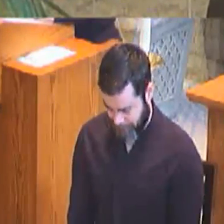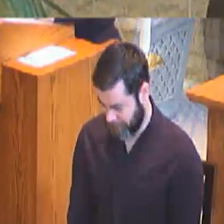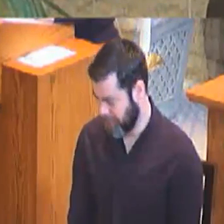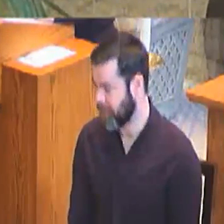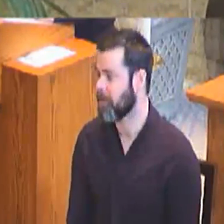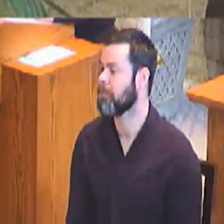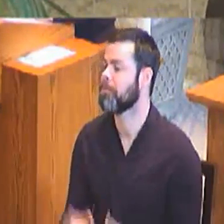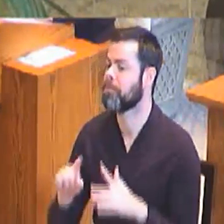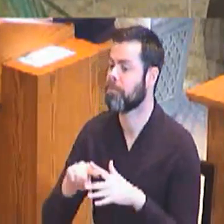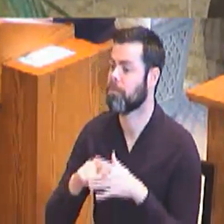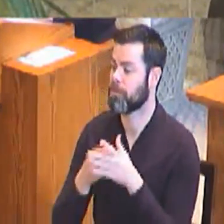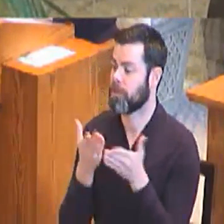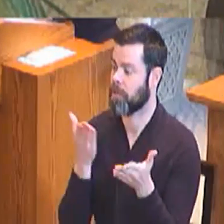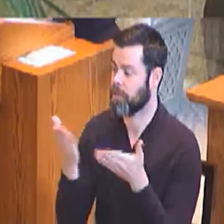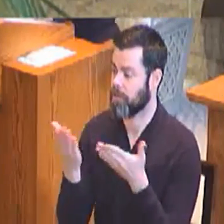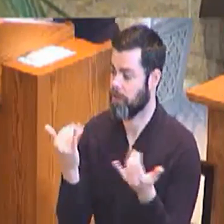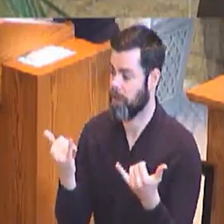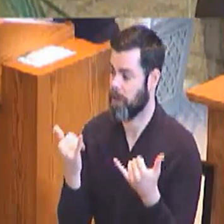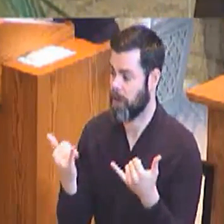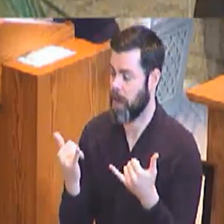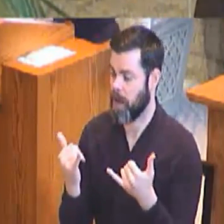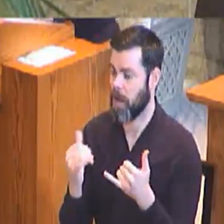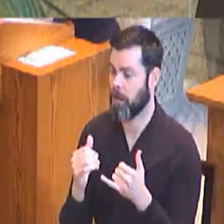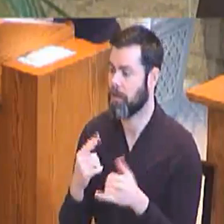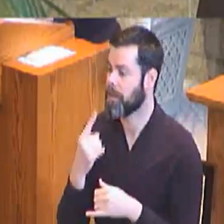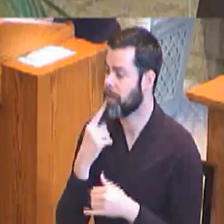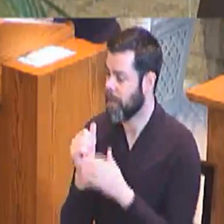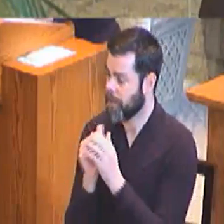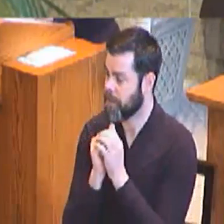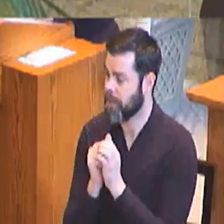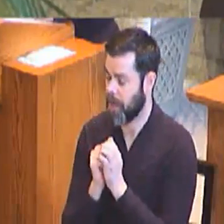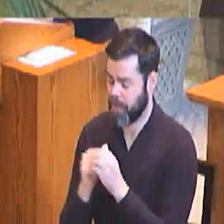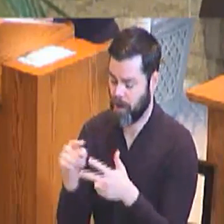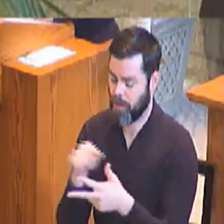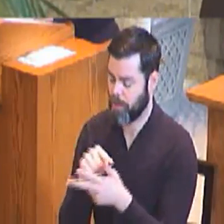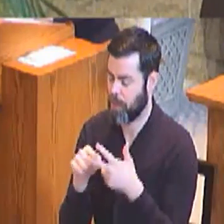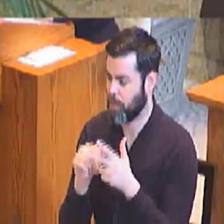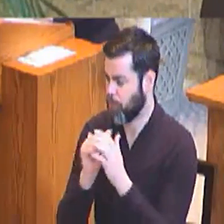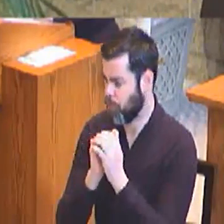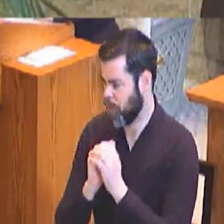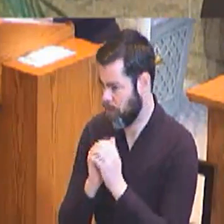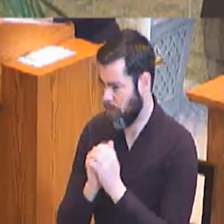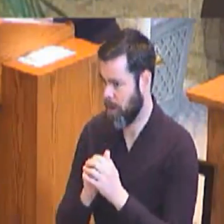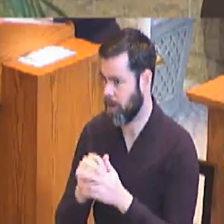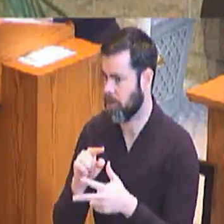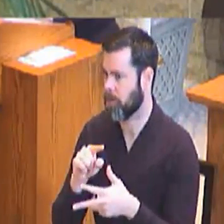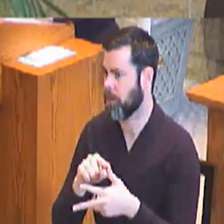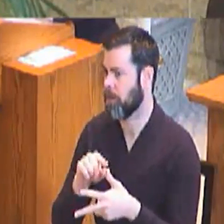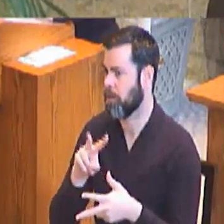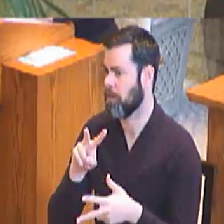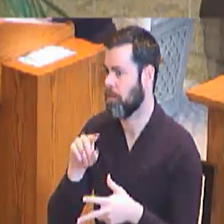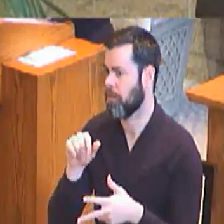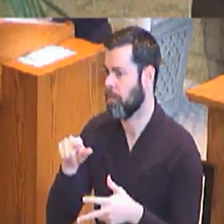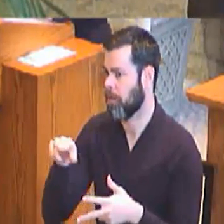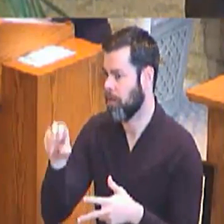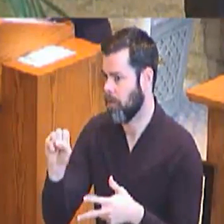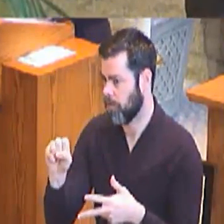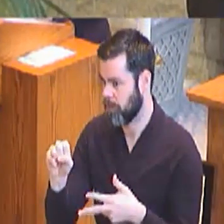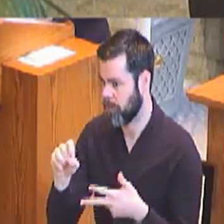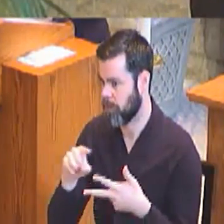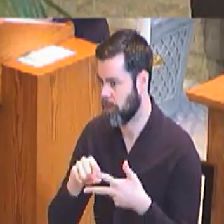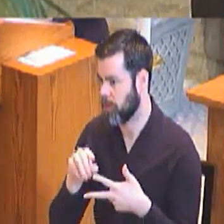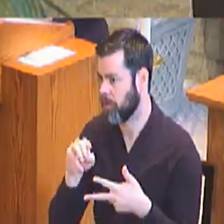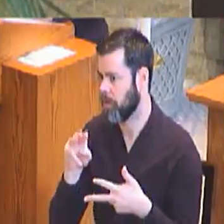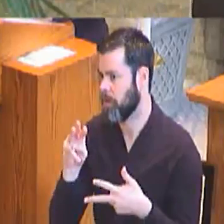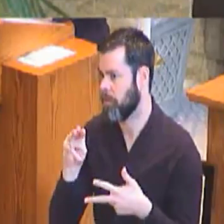So we begin our service by affirming together our core values, vision, and mission statement found in your bulletin. So let's start